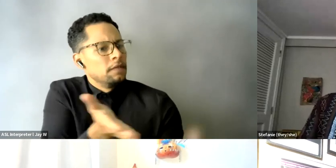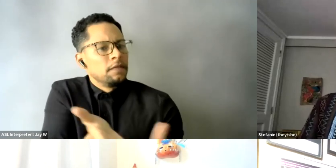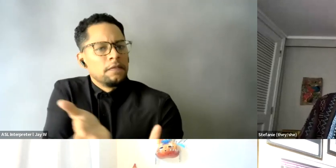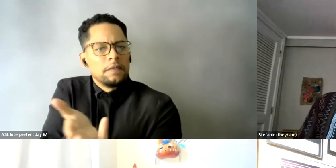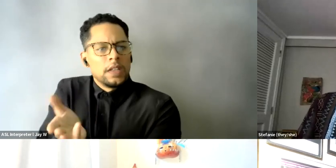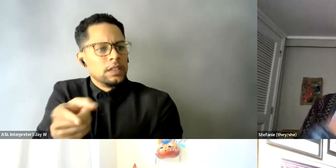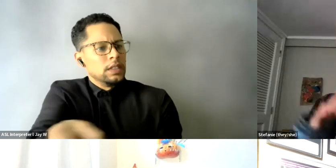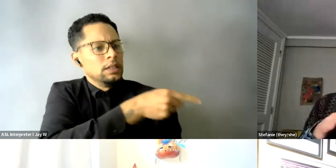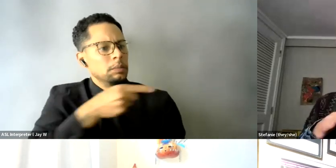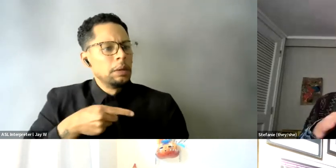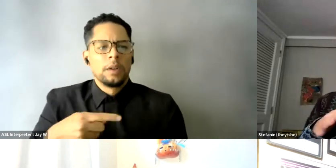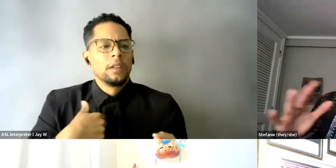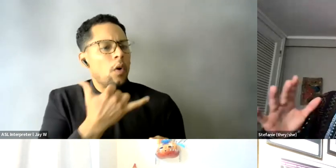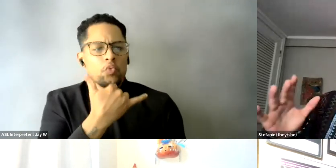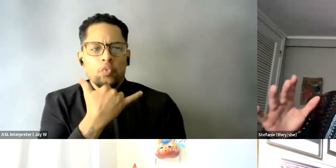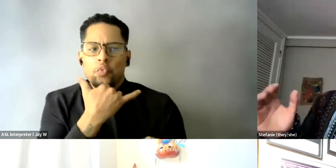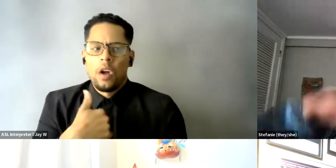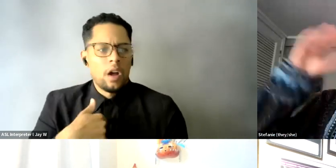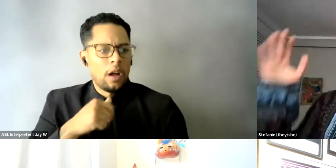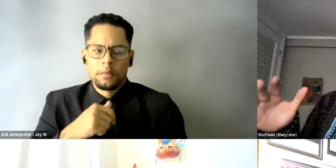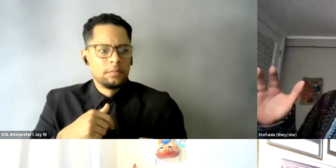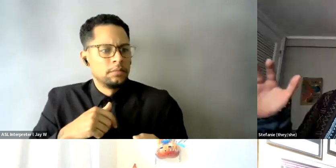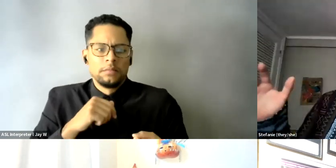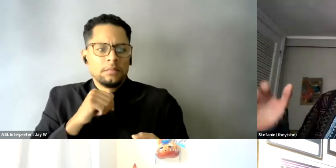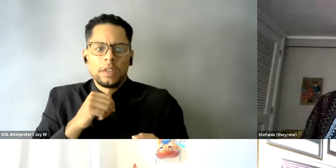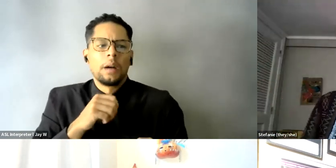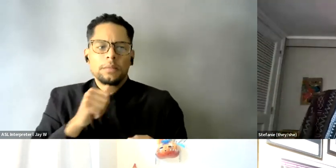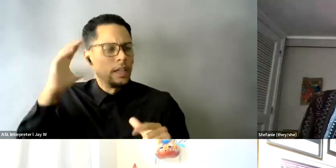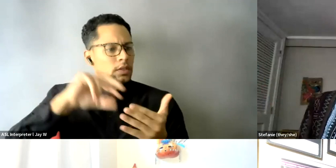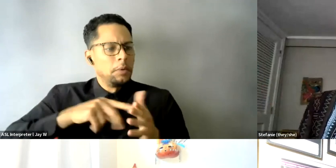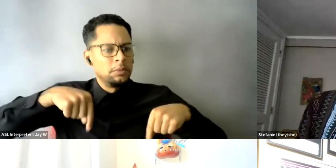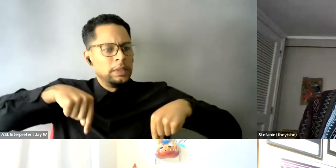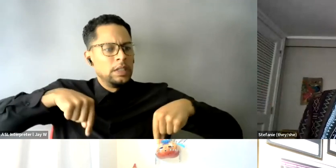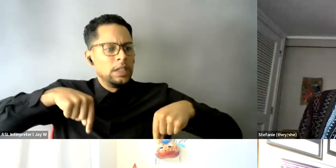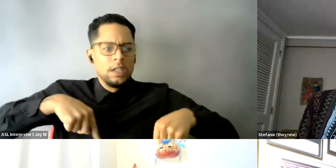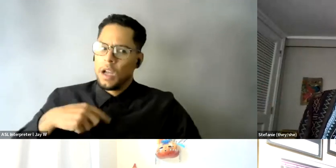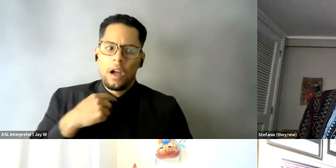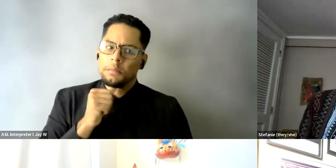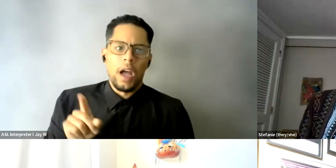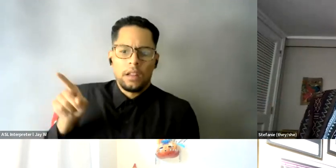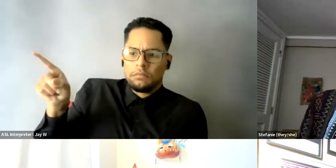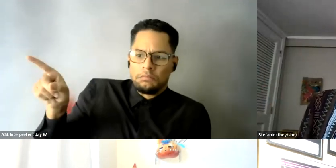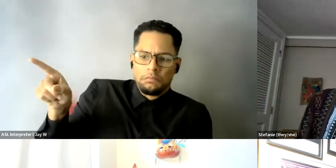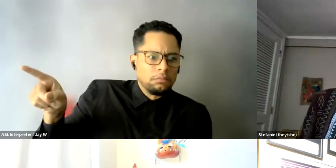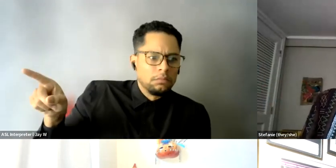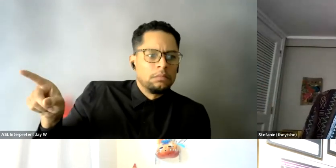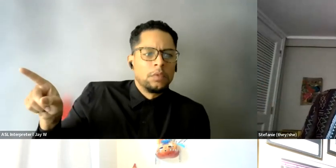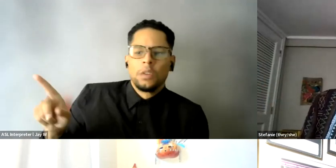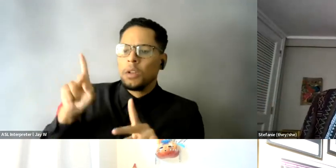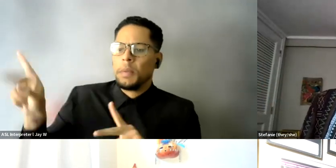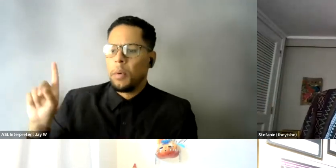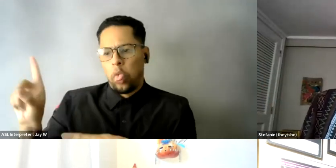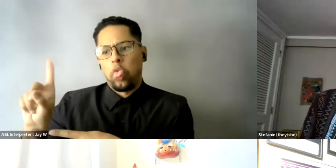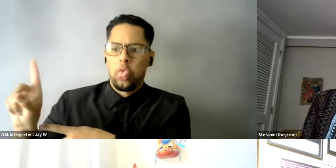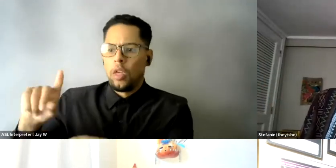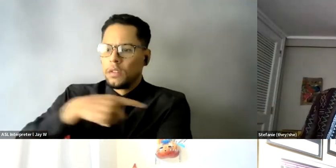not supposed to be here. I'm not like the, you know, the other people who are loitering around this psych ward who X, Y,